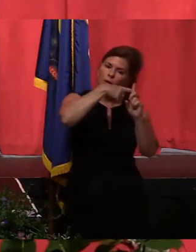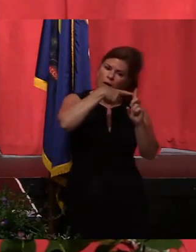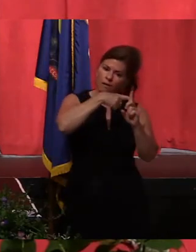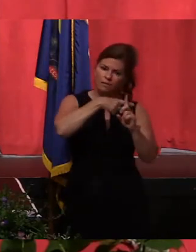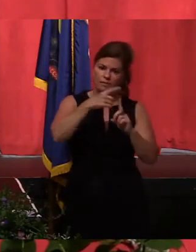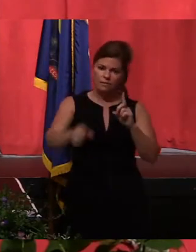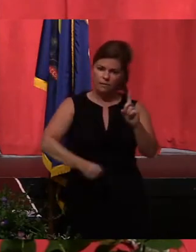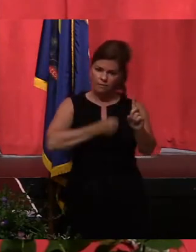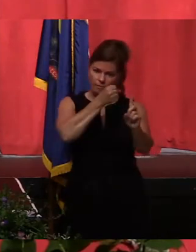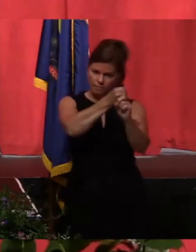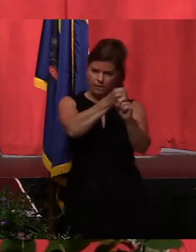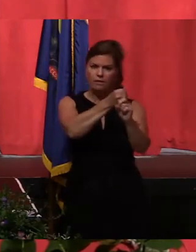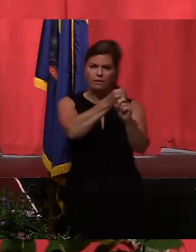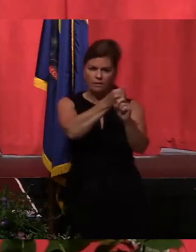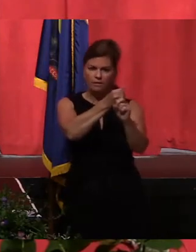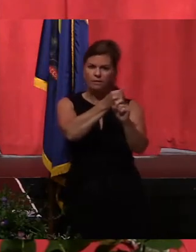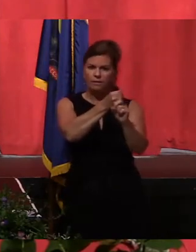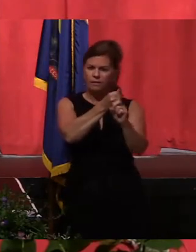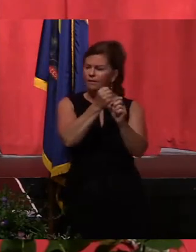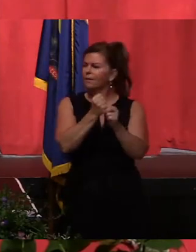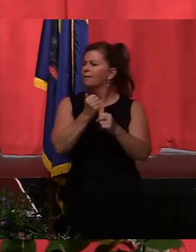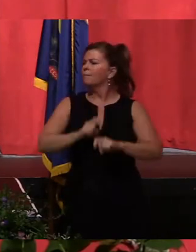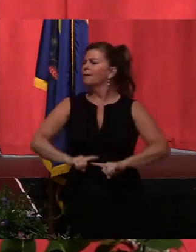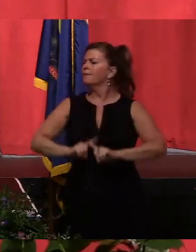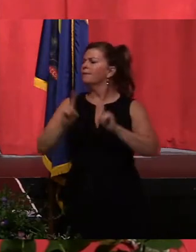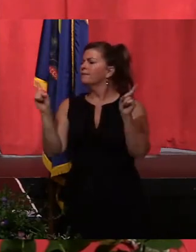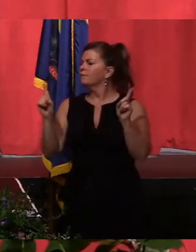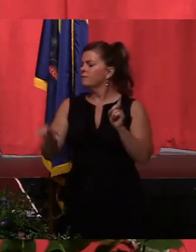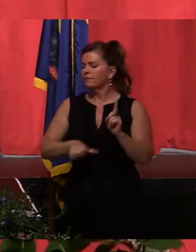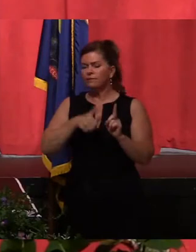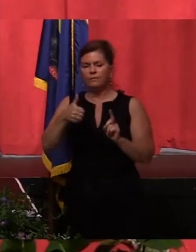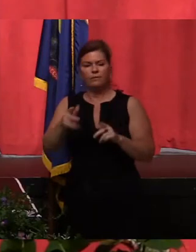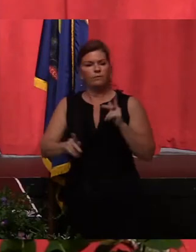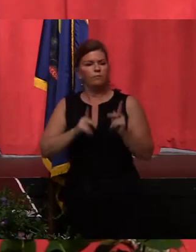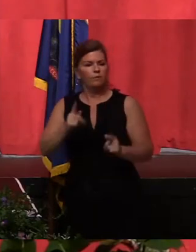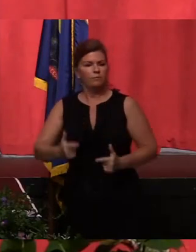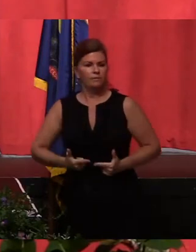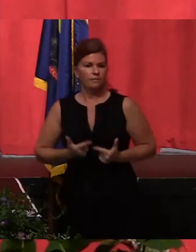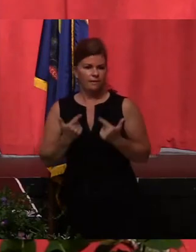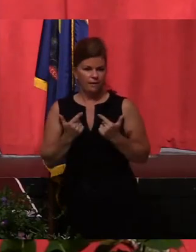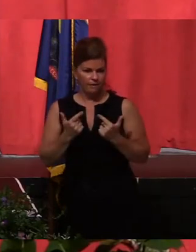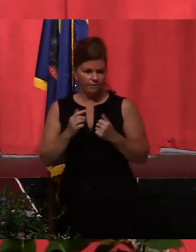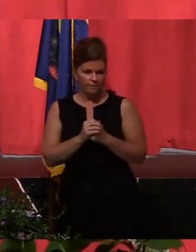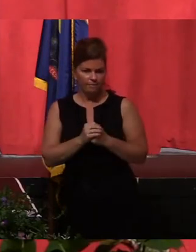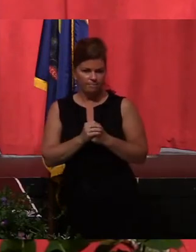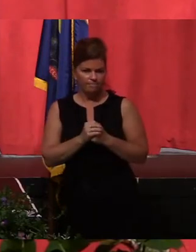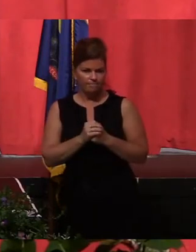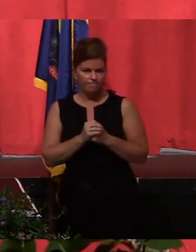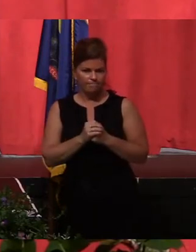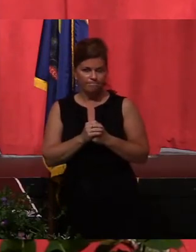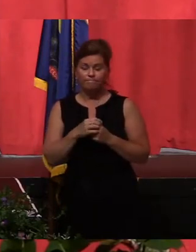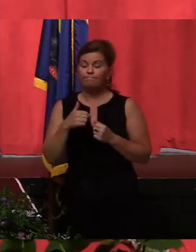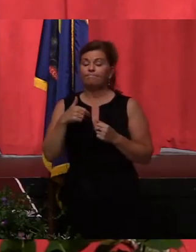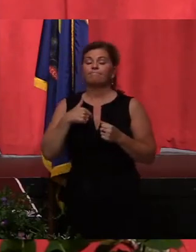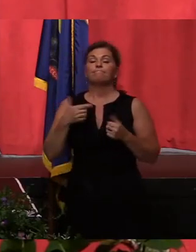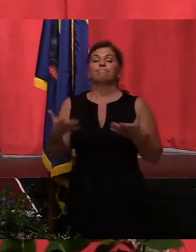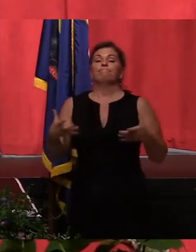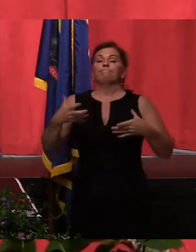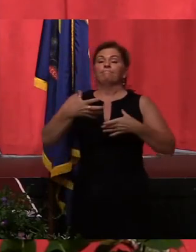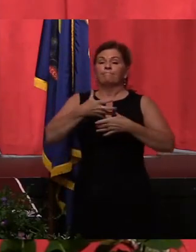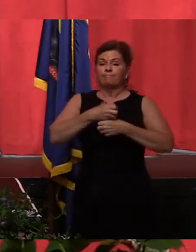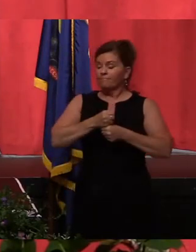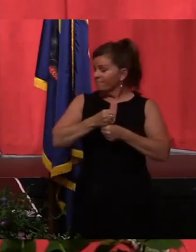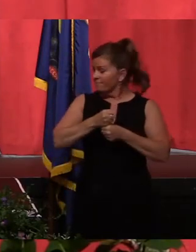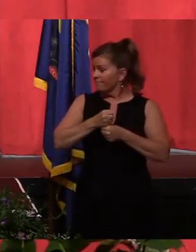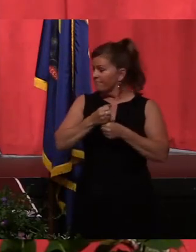impact. Make a difference in the lives of others. In closing, I want to remind you that the